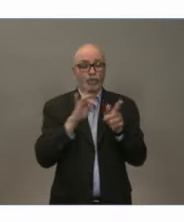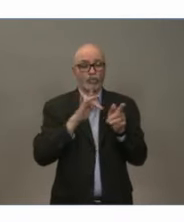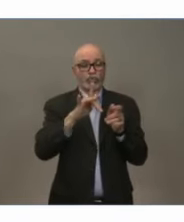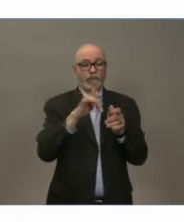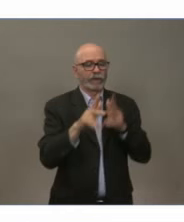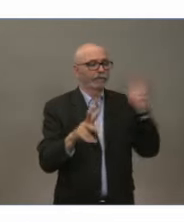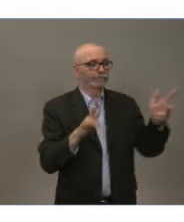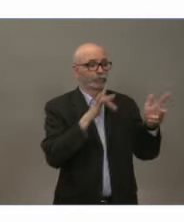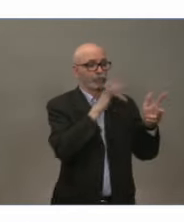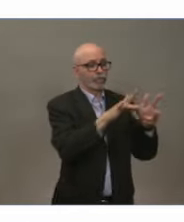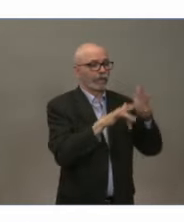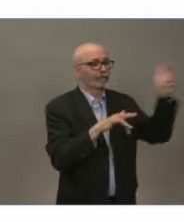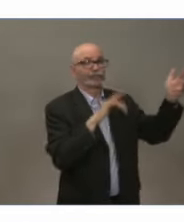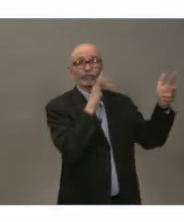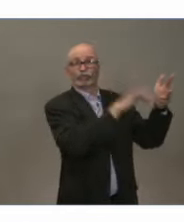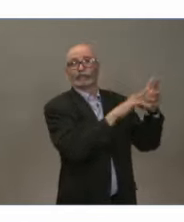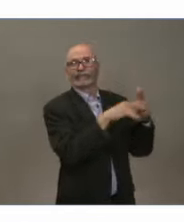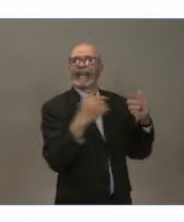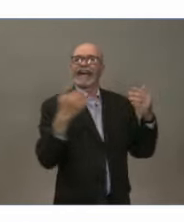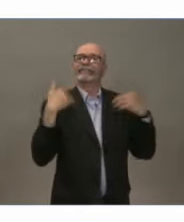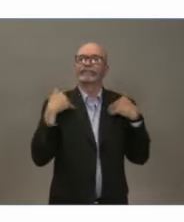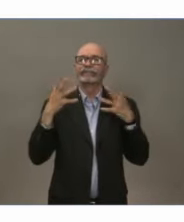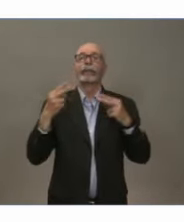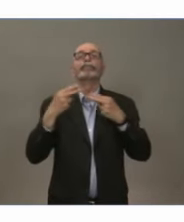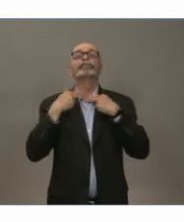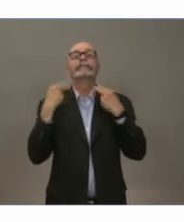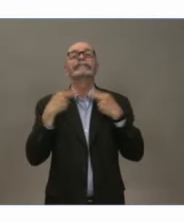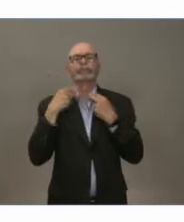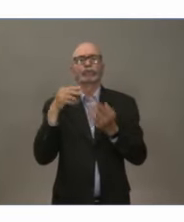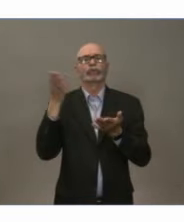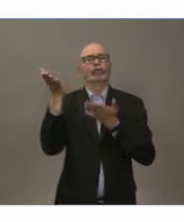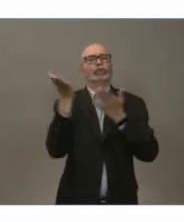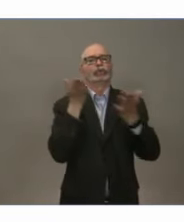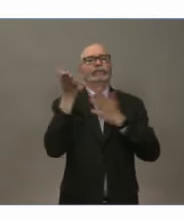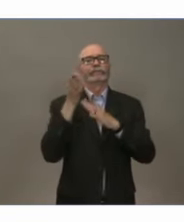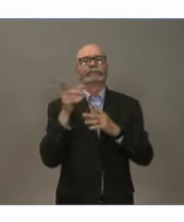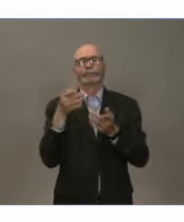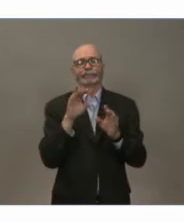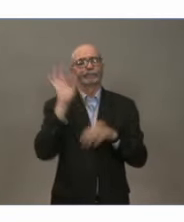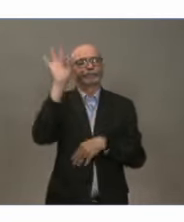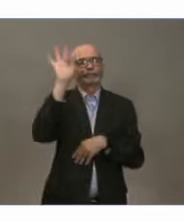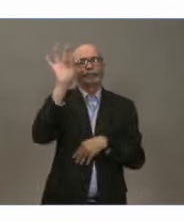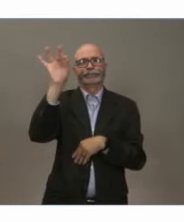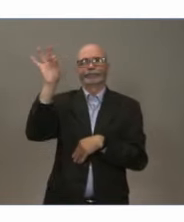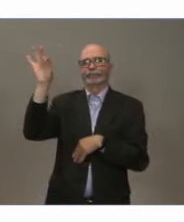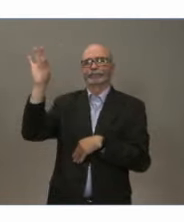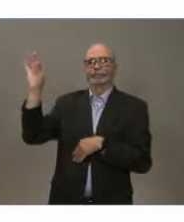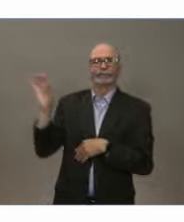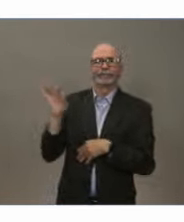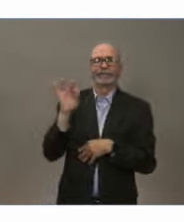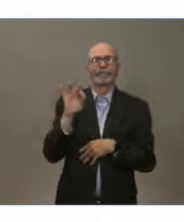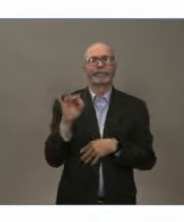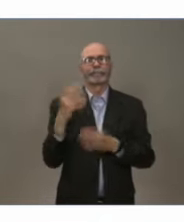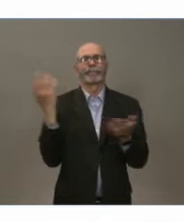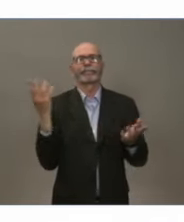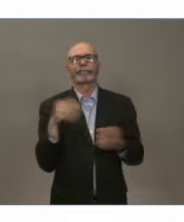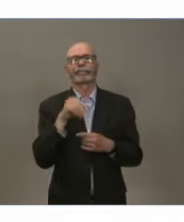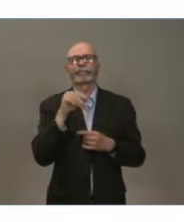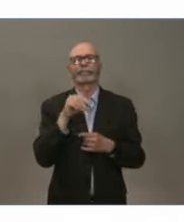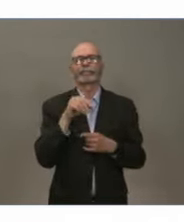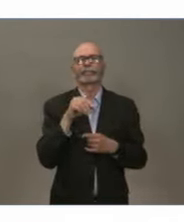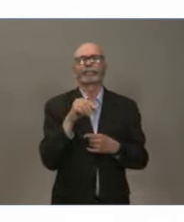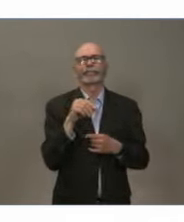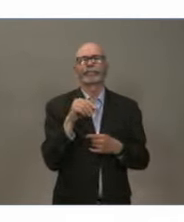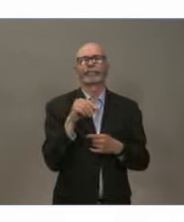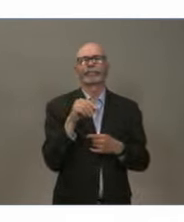in their parking lot, saying Dr. Strang and Councillor David Hensby, gave the go-ahead. But according to MLA Kevin Murphy,